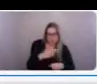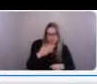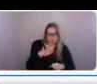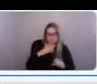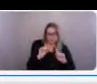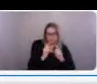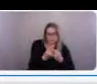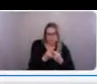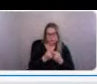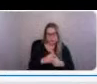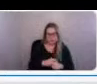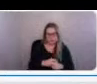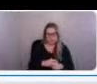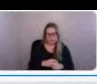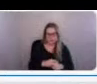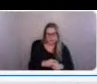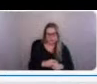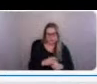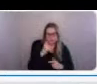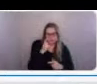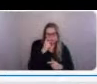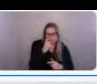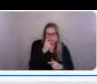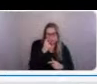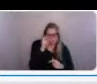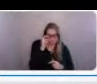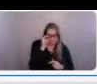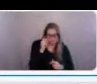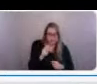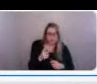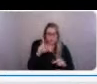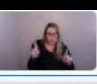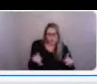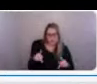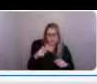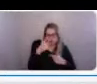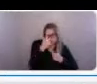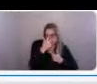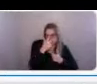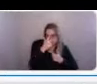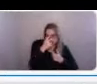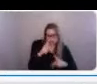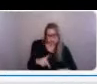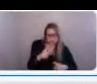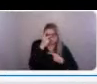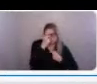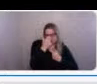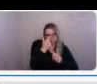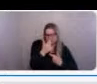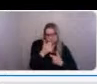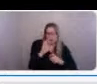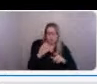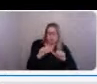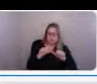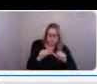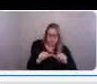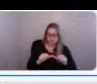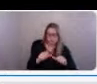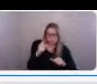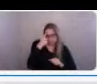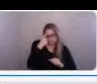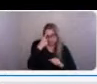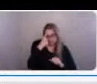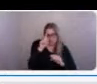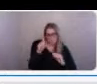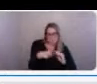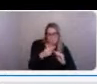district um i also you know for the personal interest and i think you've heard it before that i hope that you continue to take the constitution